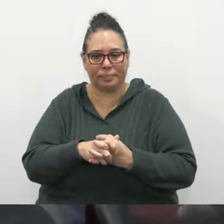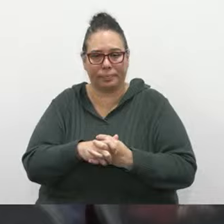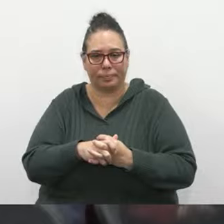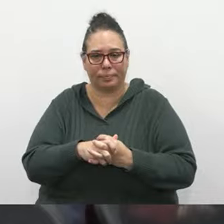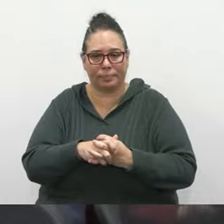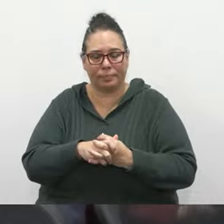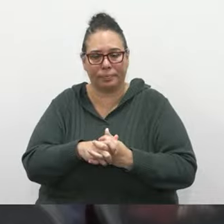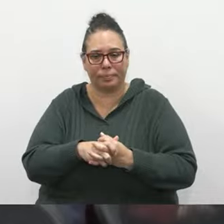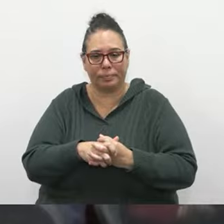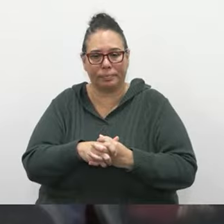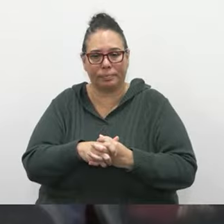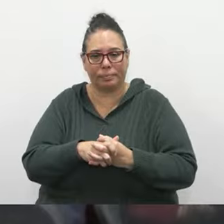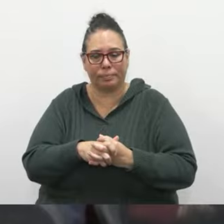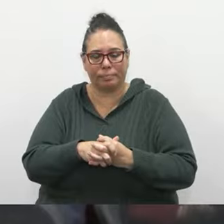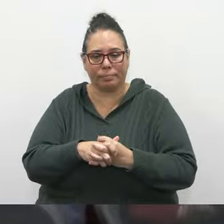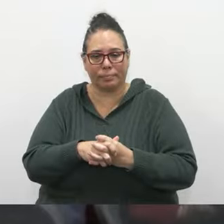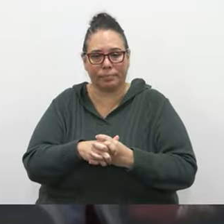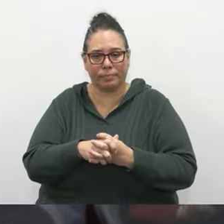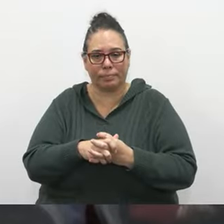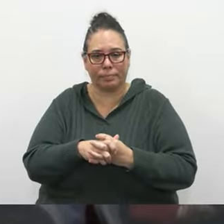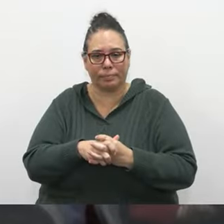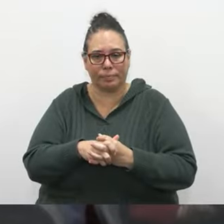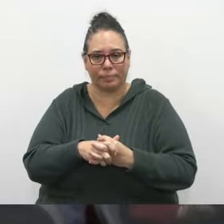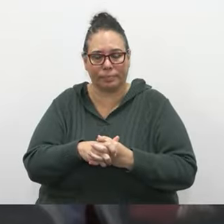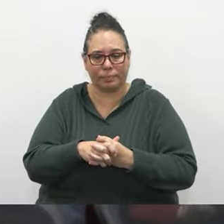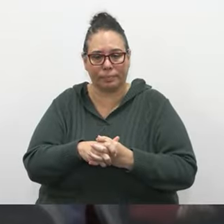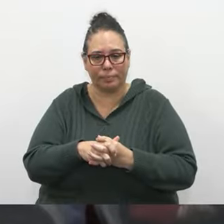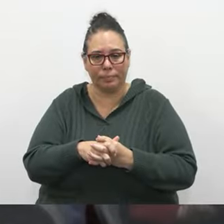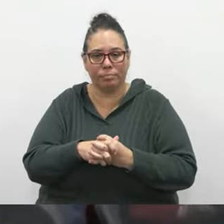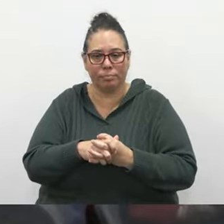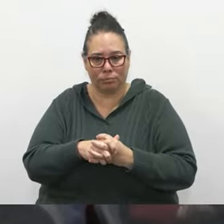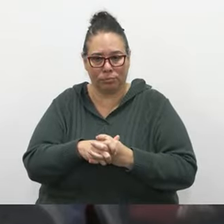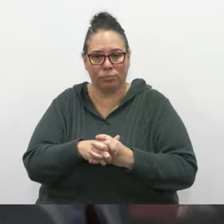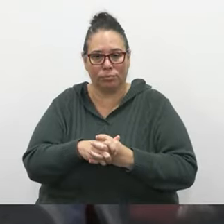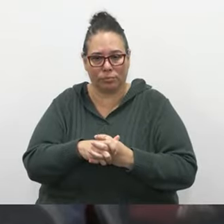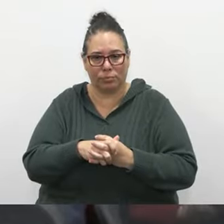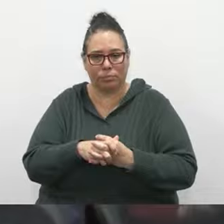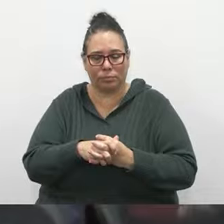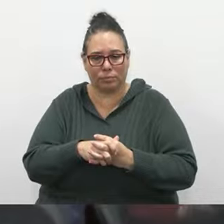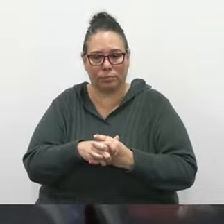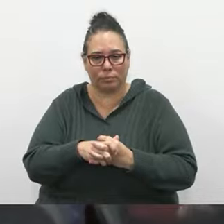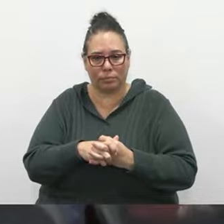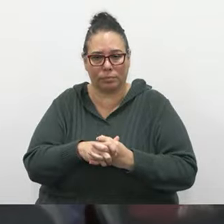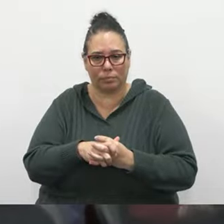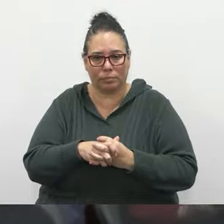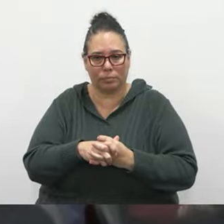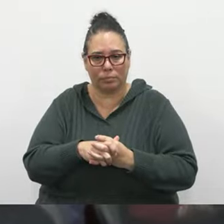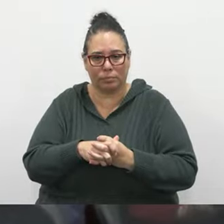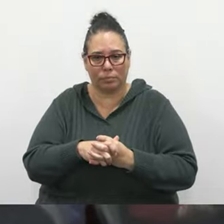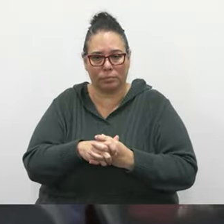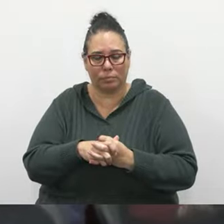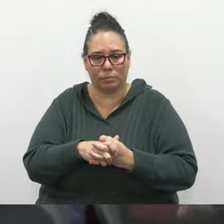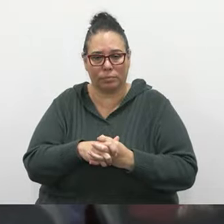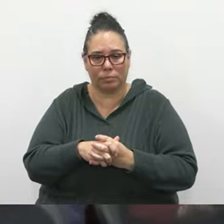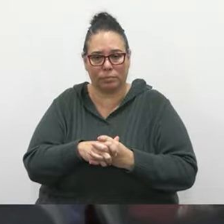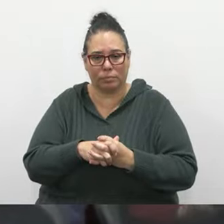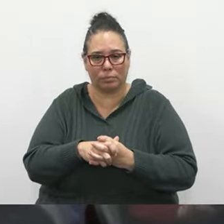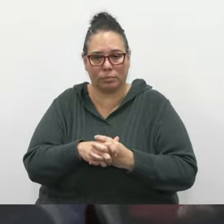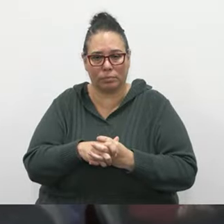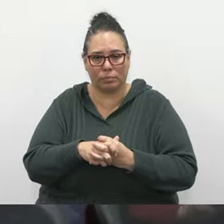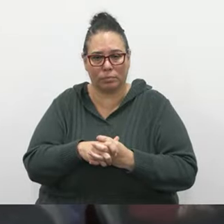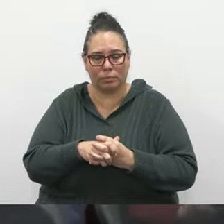Y pues muchas gracias por la atención y la oportunidad que nos dan a nosotros como padres venir a valer la voz